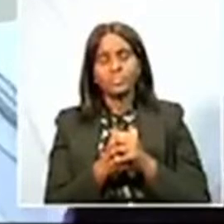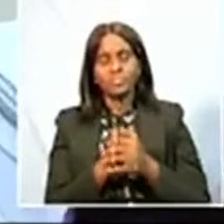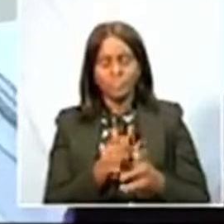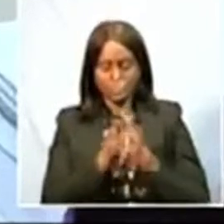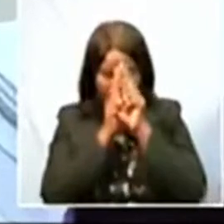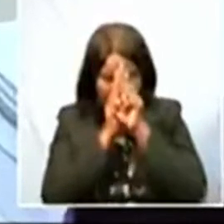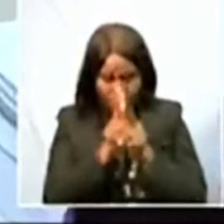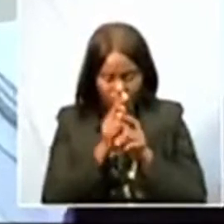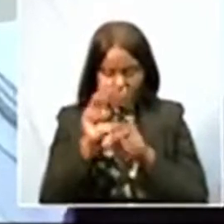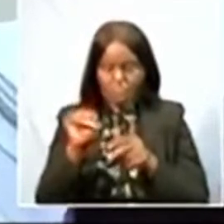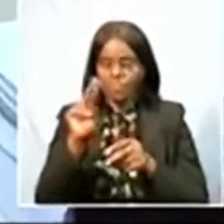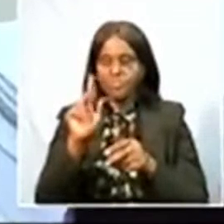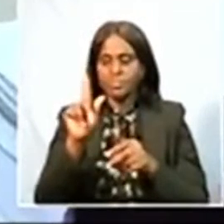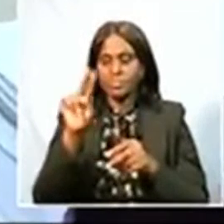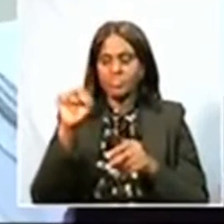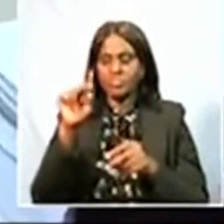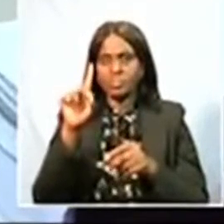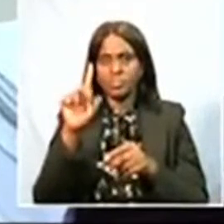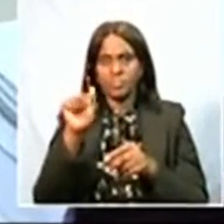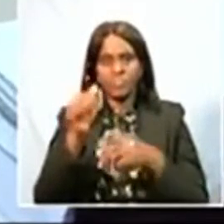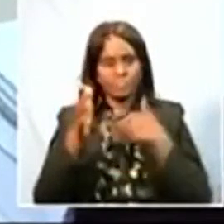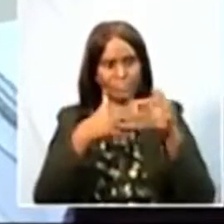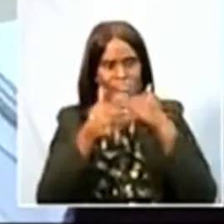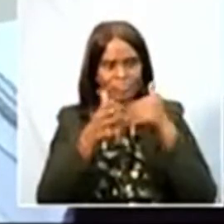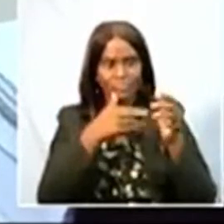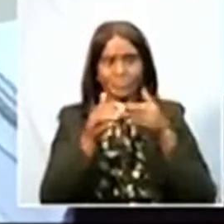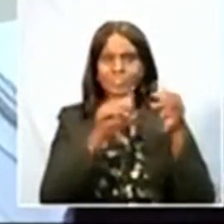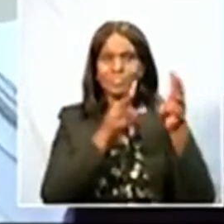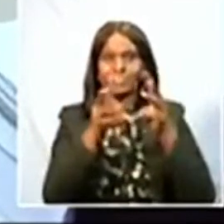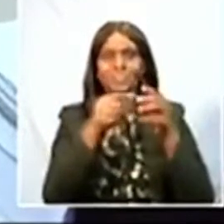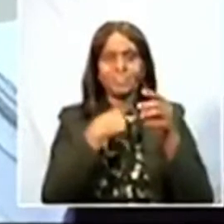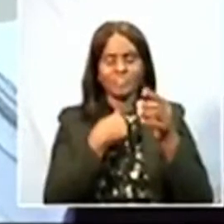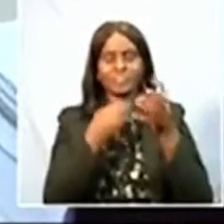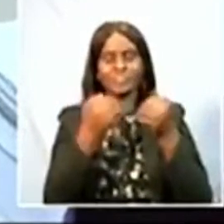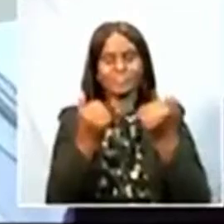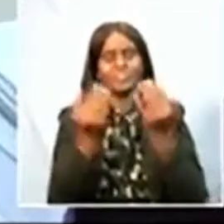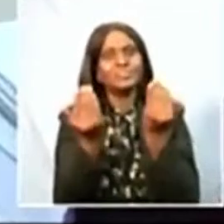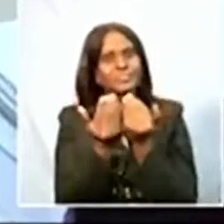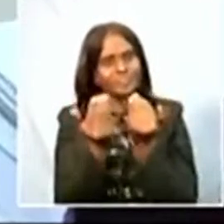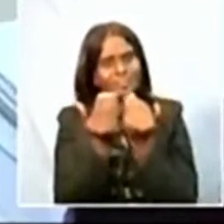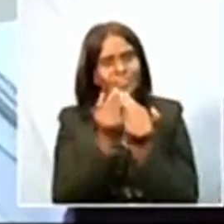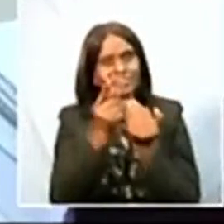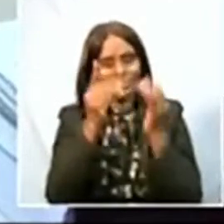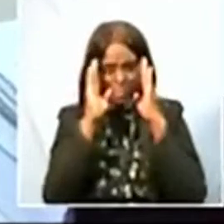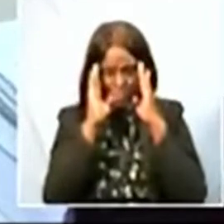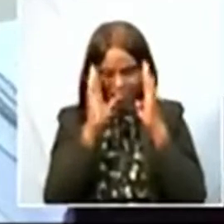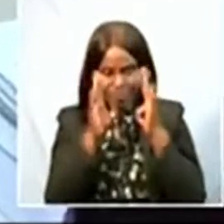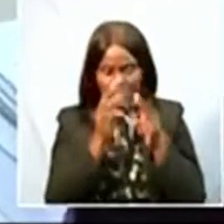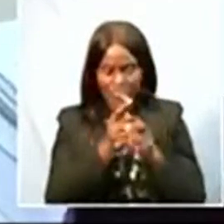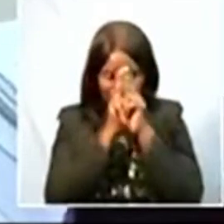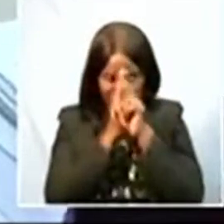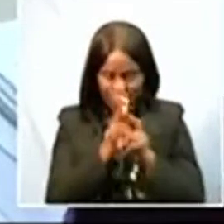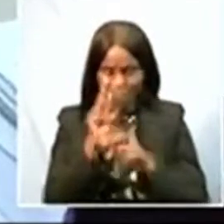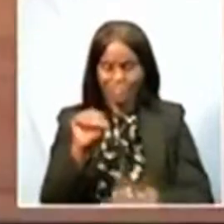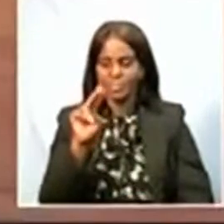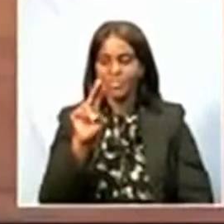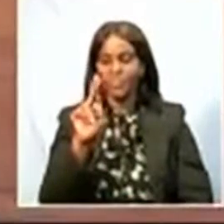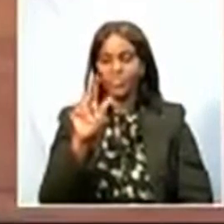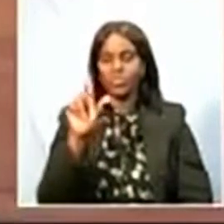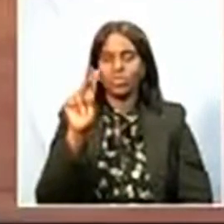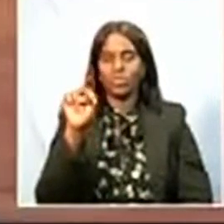Honorable Munda, repeat the question. Simplify it the way you did. And I want to beg that you pay attention. Honorable Munda. Procurement